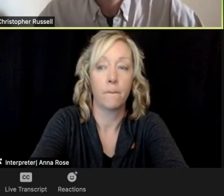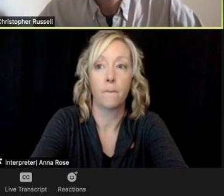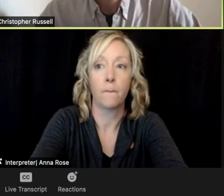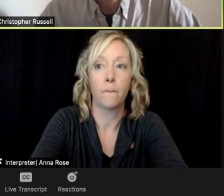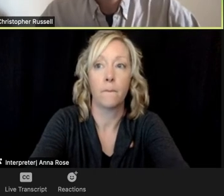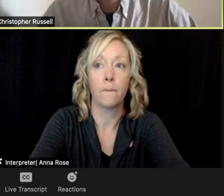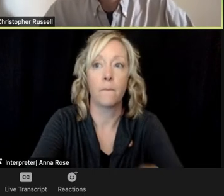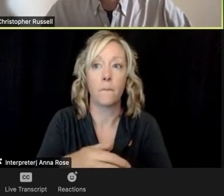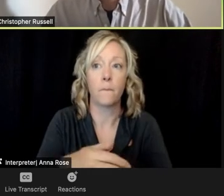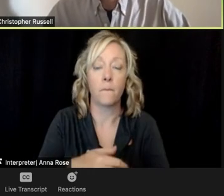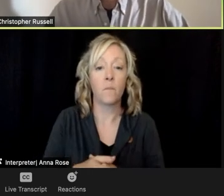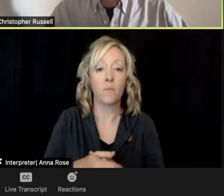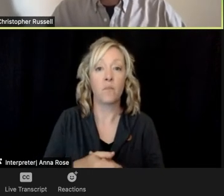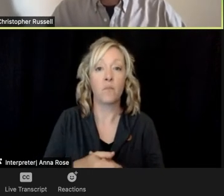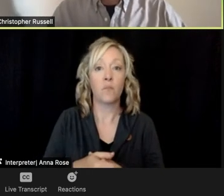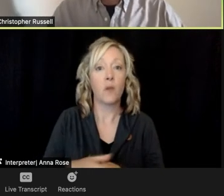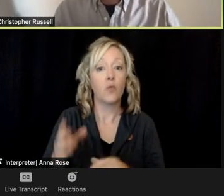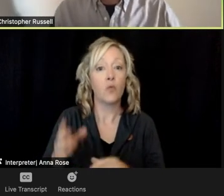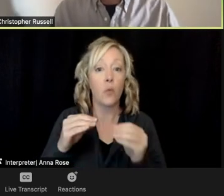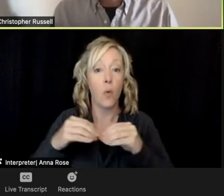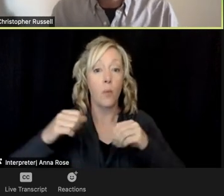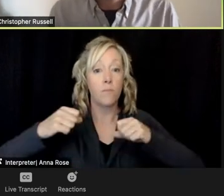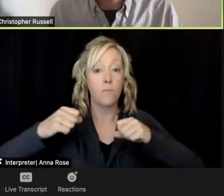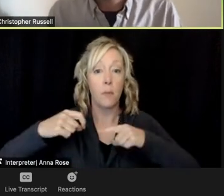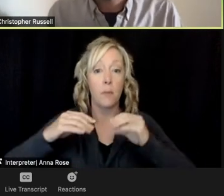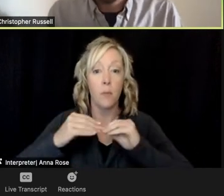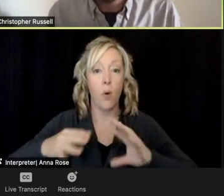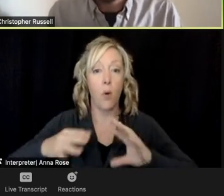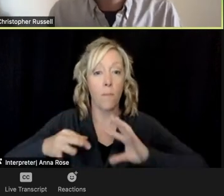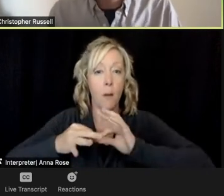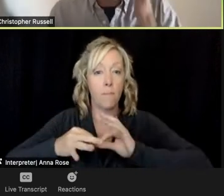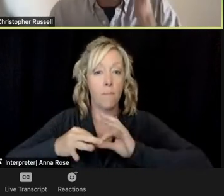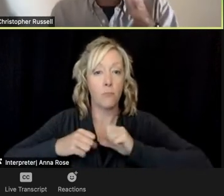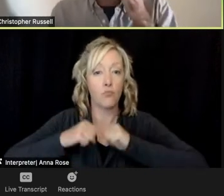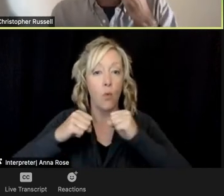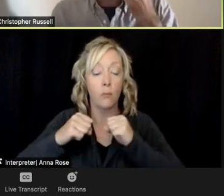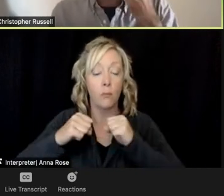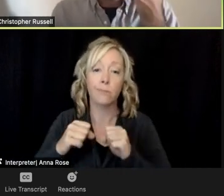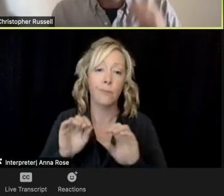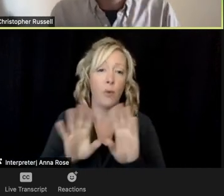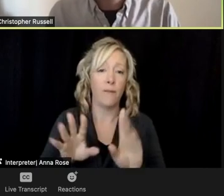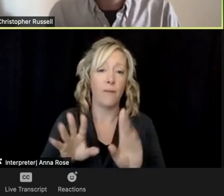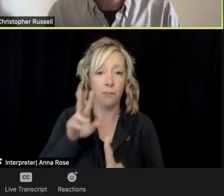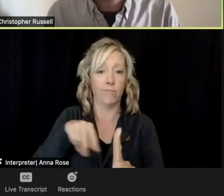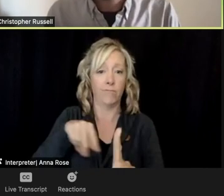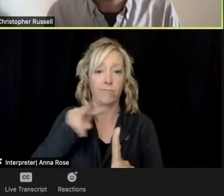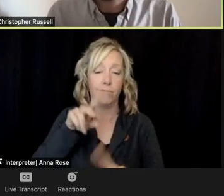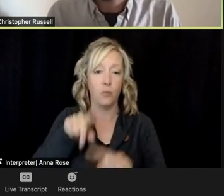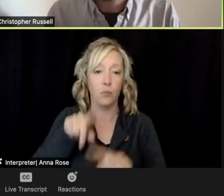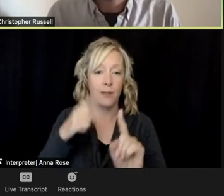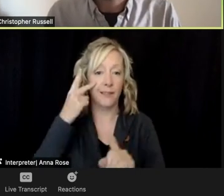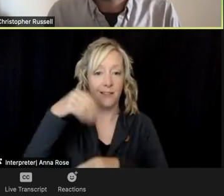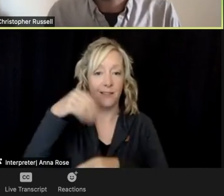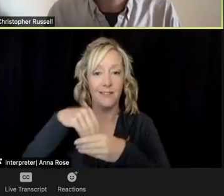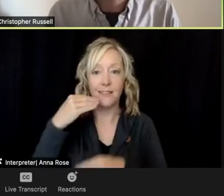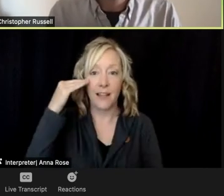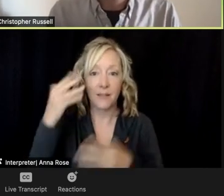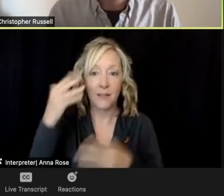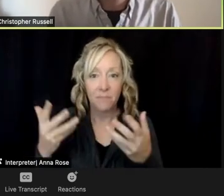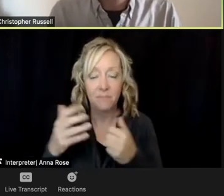right? So of course we can't tell by observation if this is happening on